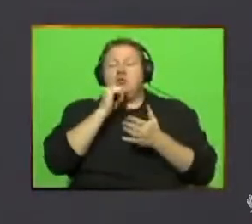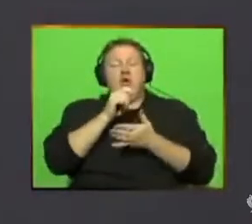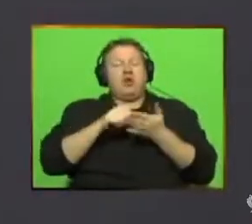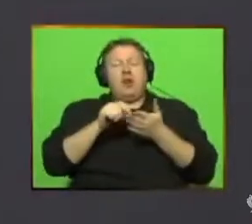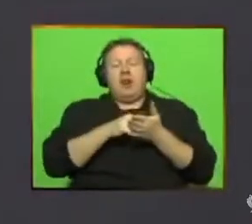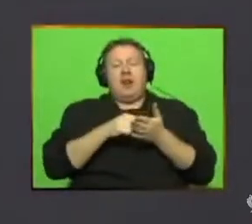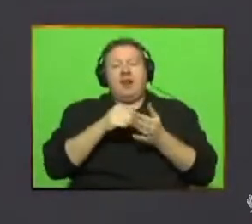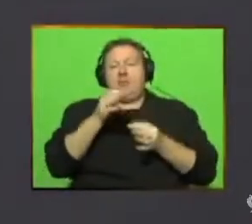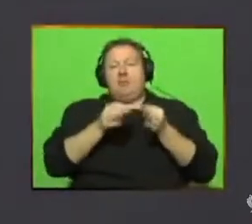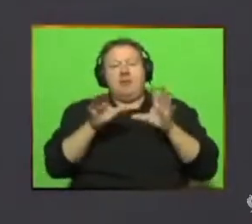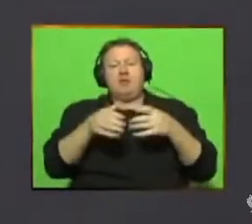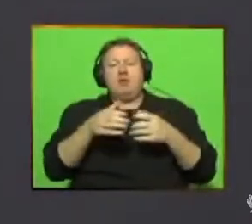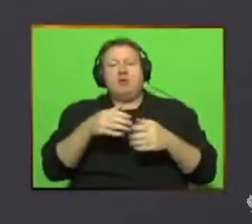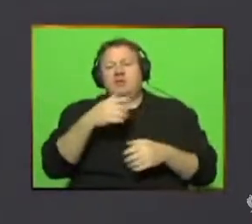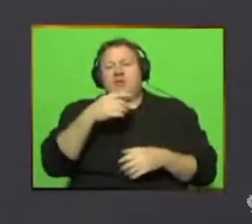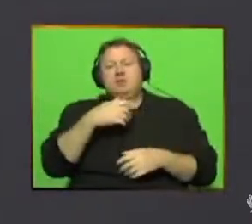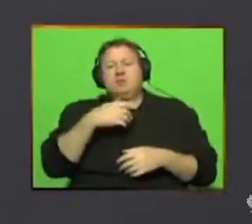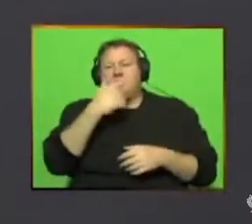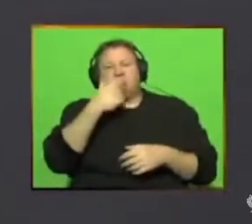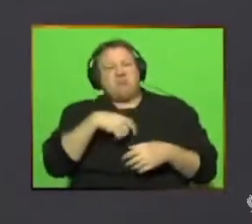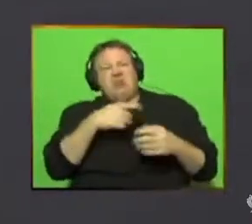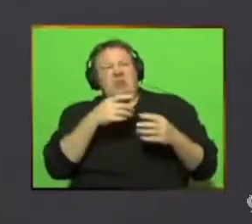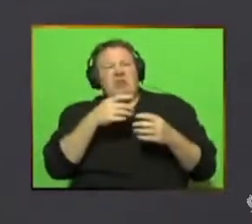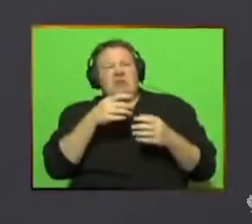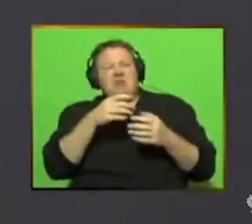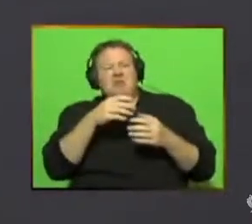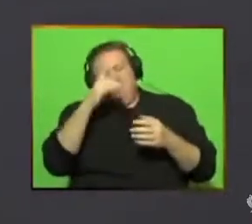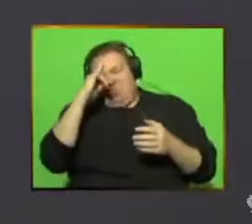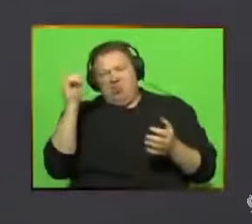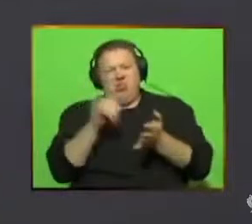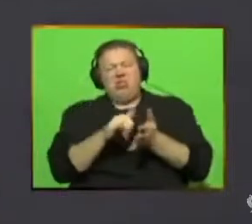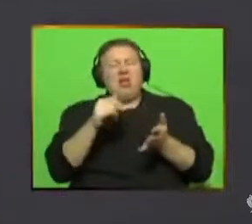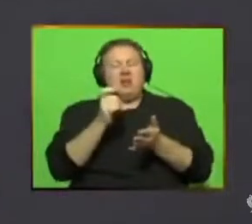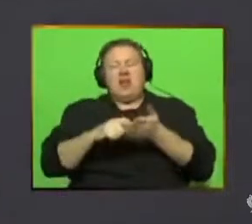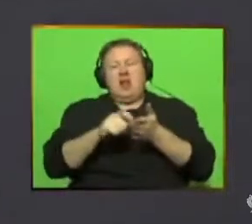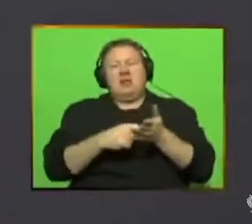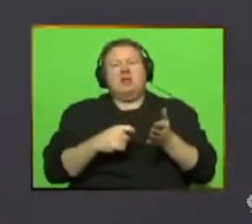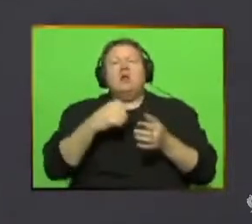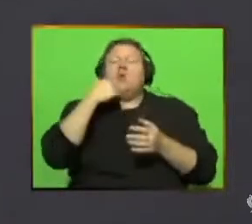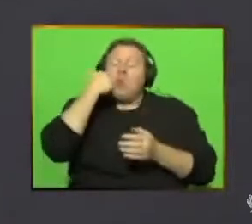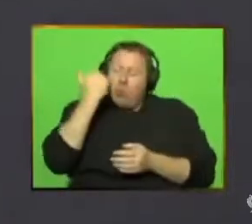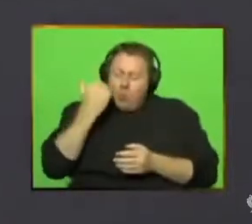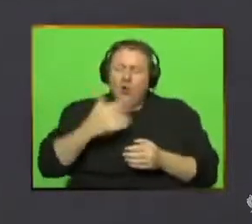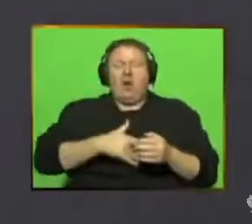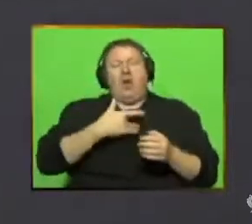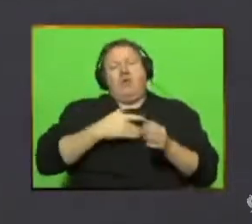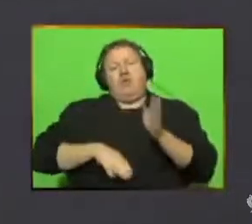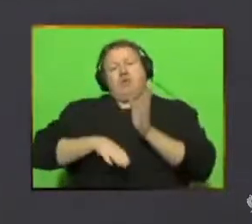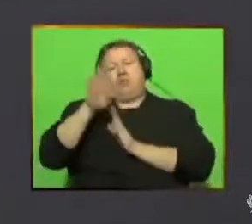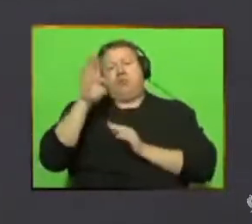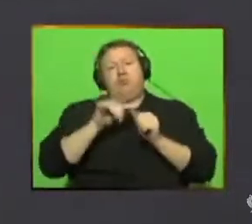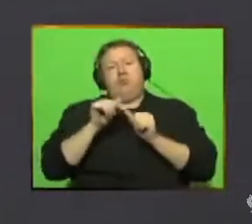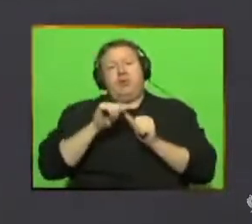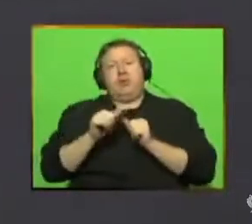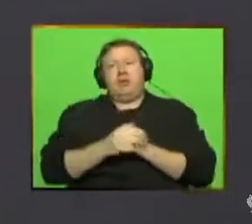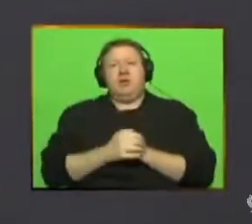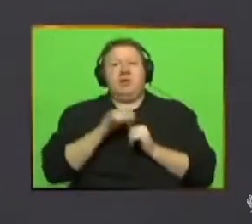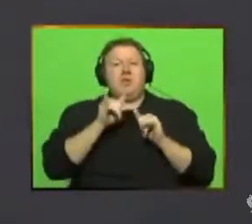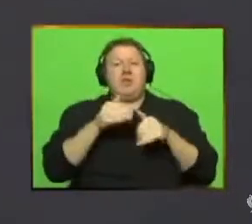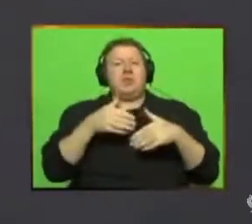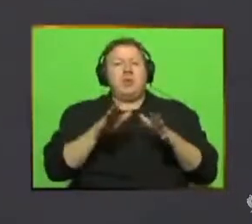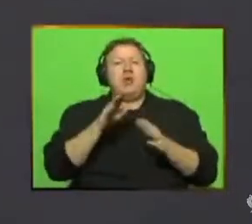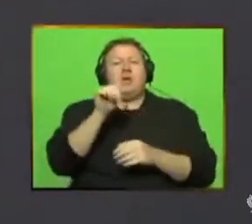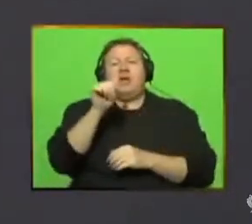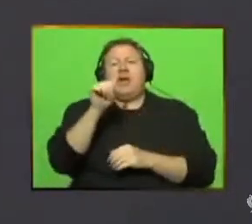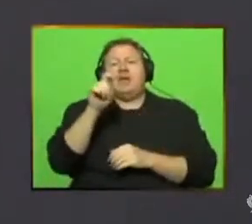of electing parties. They elect parties with the hope that their lives will improve for the better. It is for that reason, as the